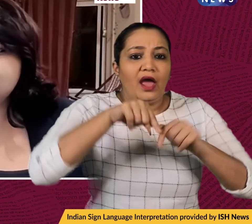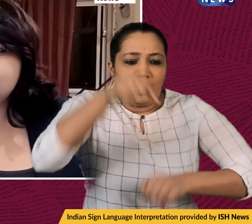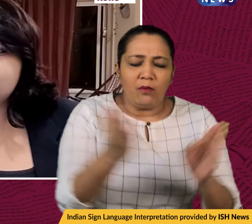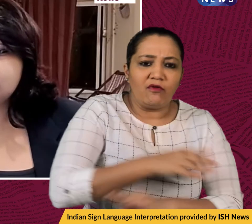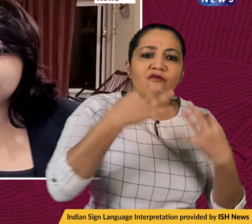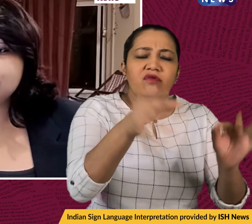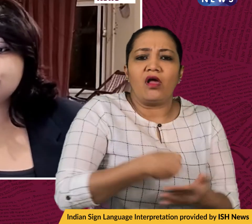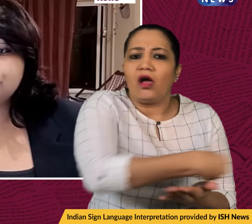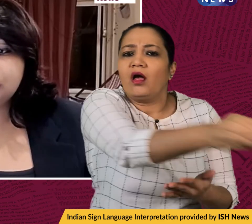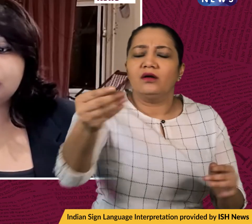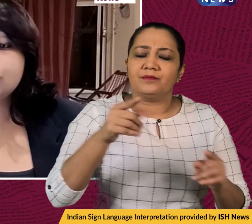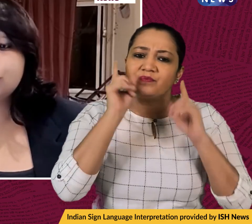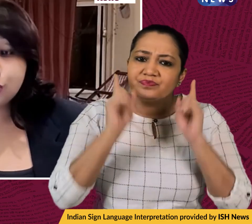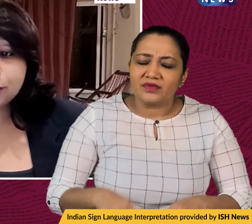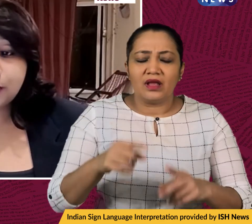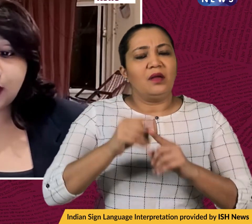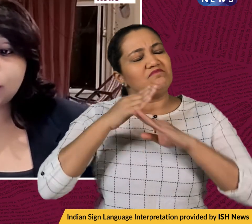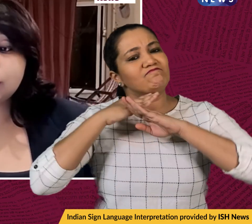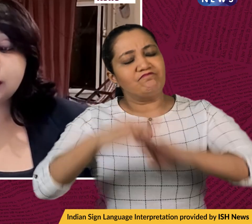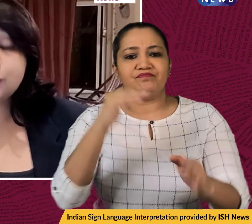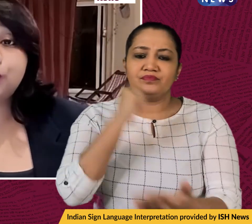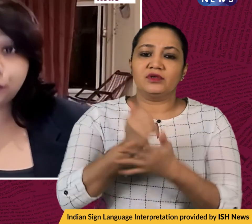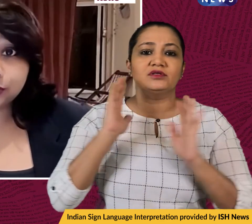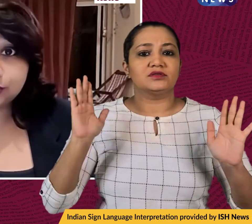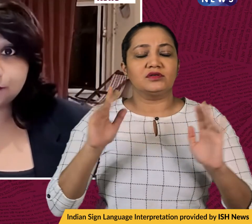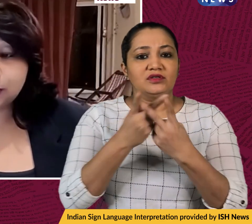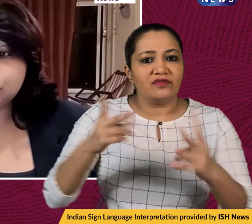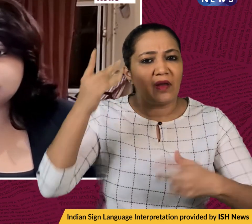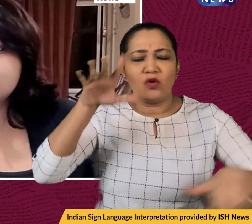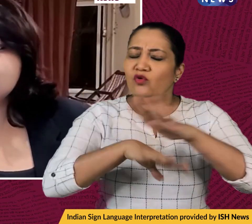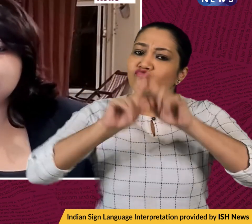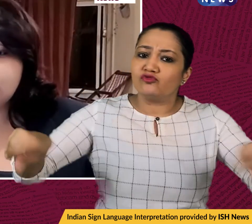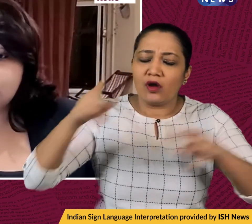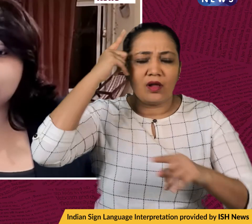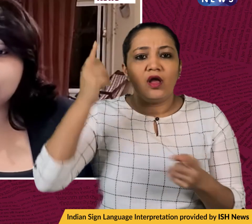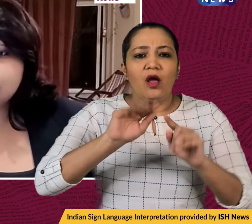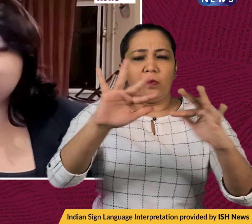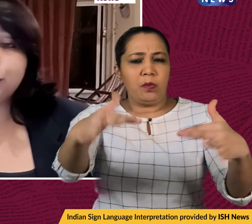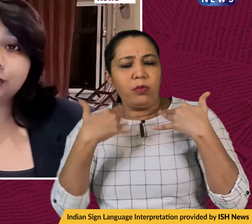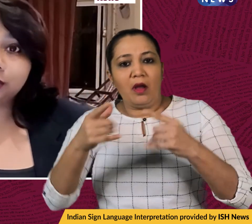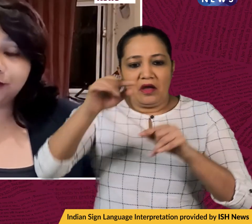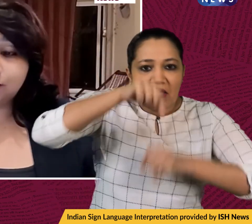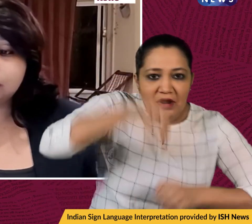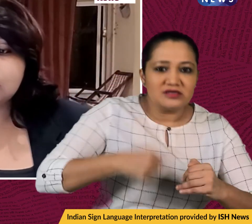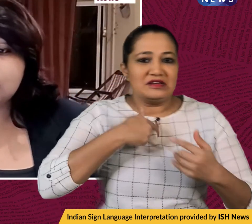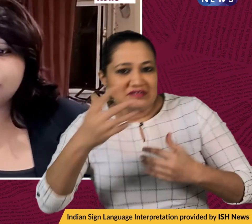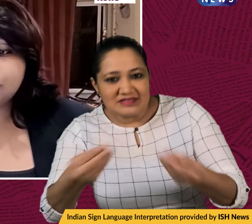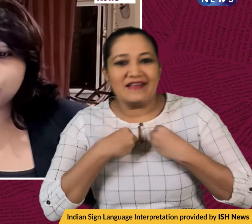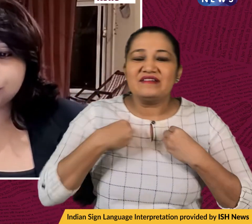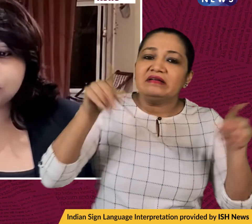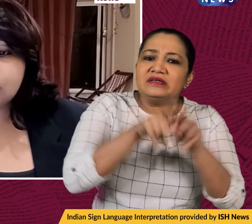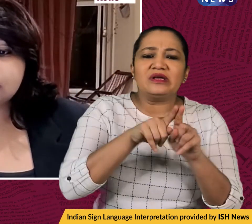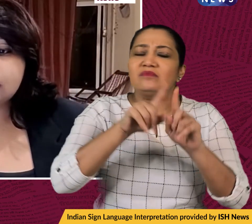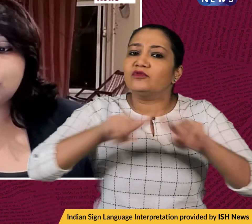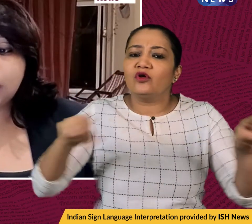Now, the plea said that there should be a total ban on such populist measures to gain undue political favors from